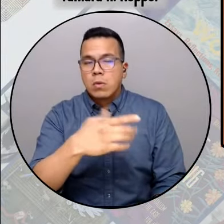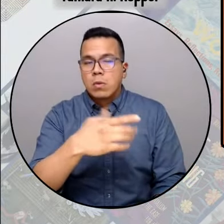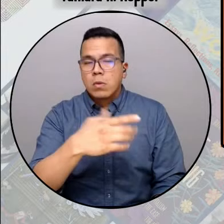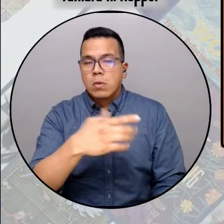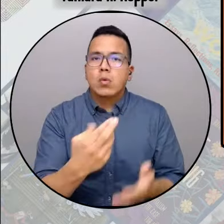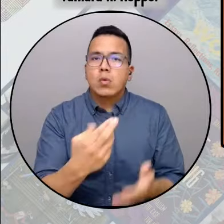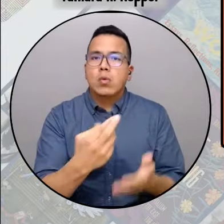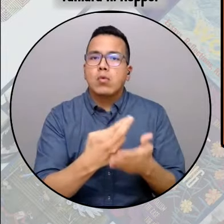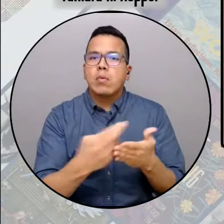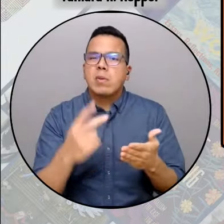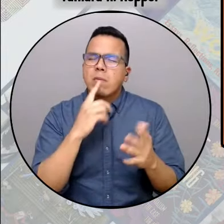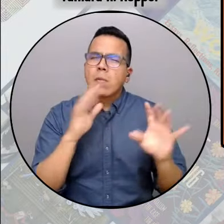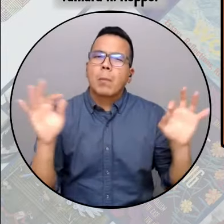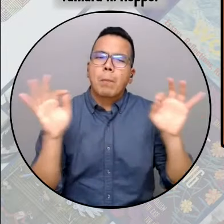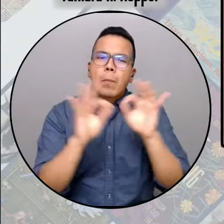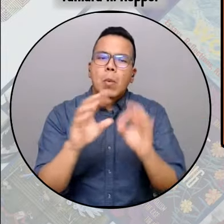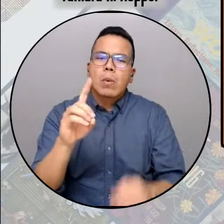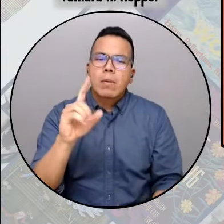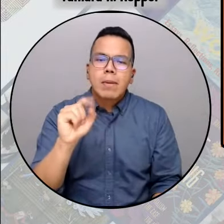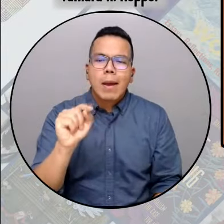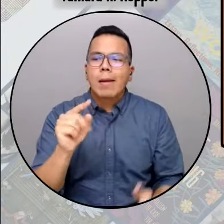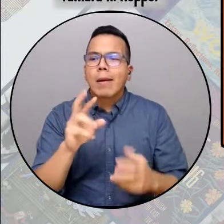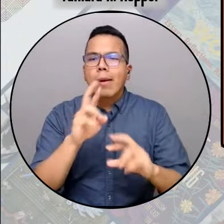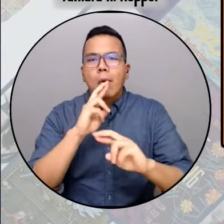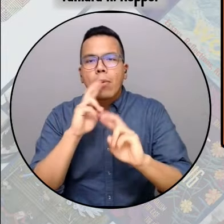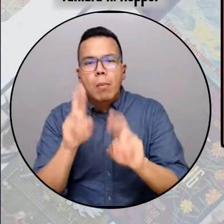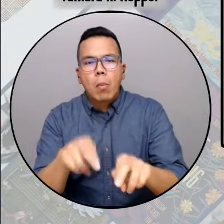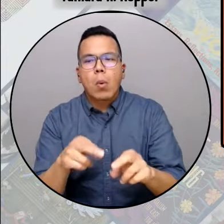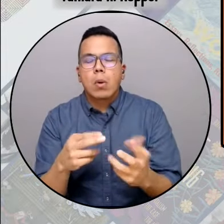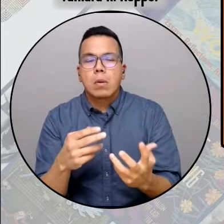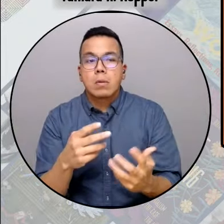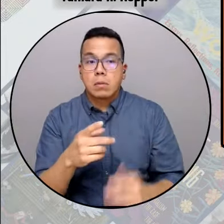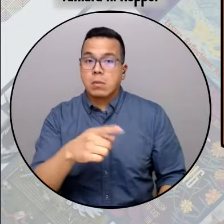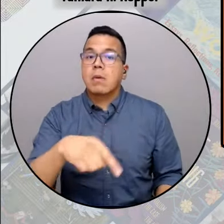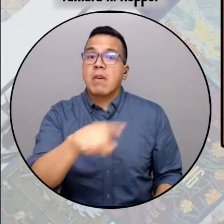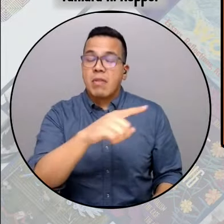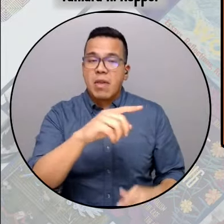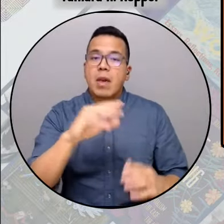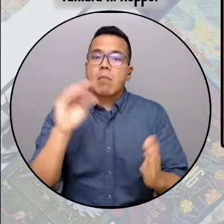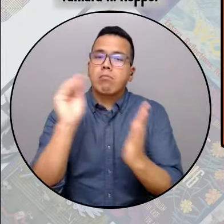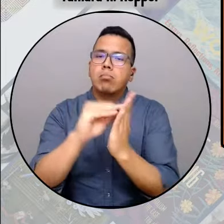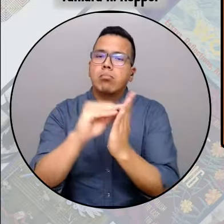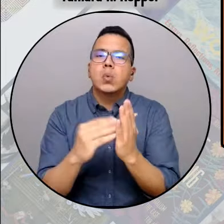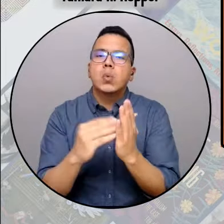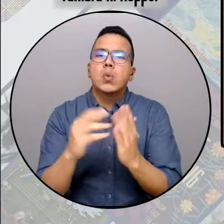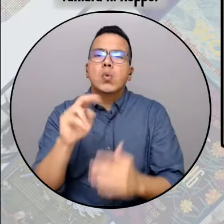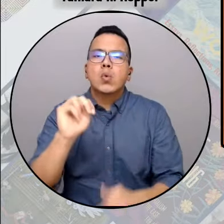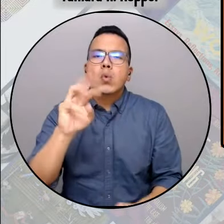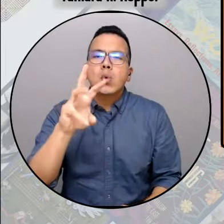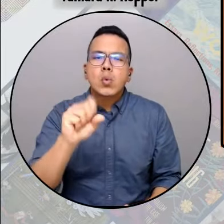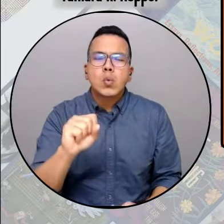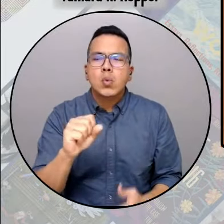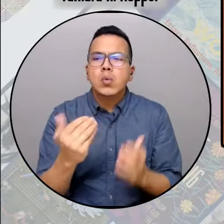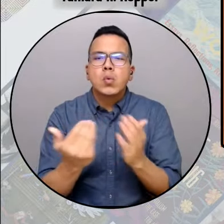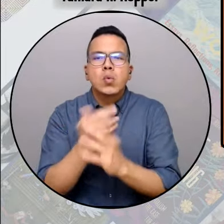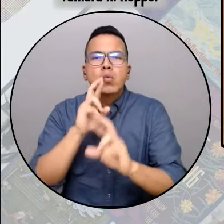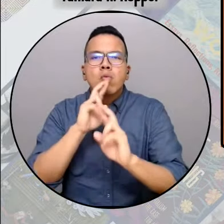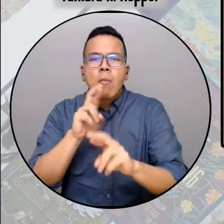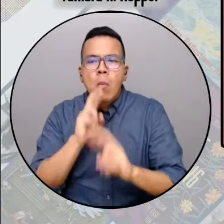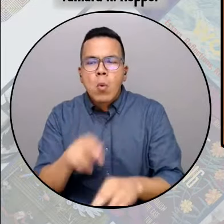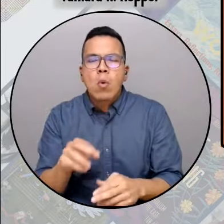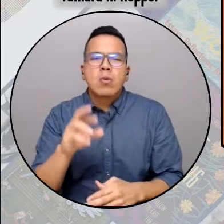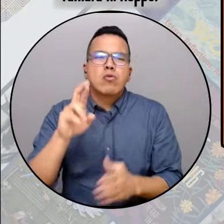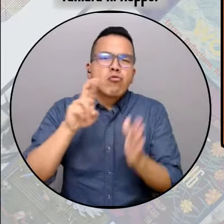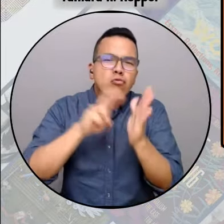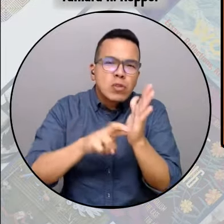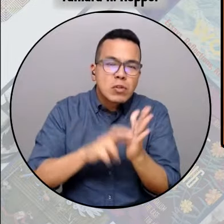data reports. They break down a lot of kind of breaking news, data reports. They really dig into some of this research. Some